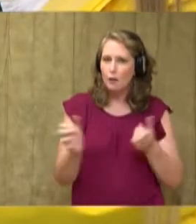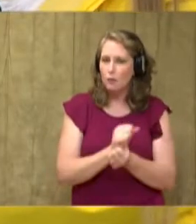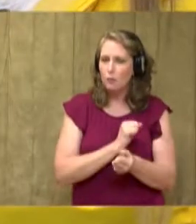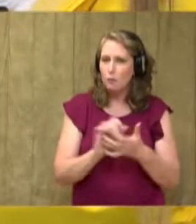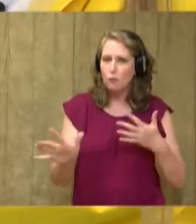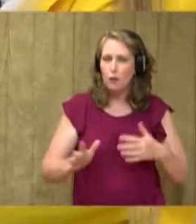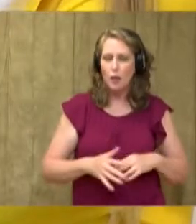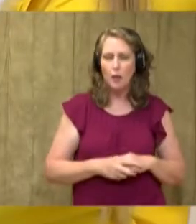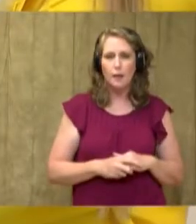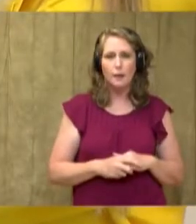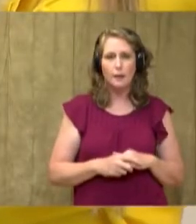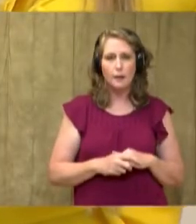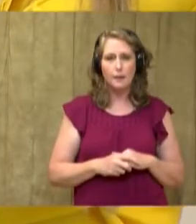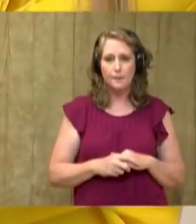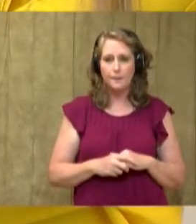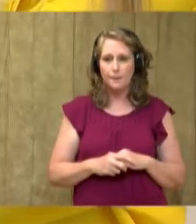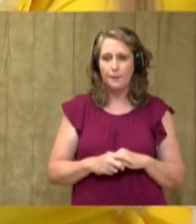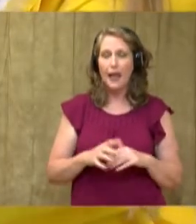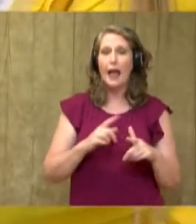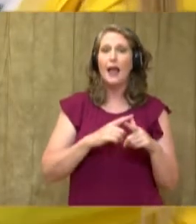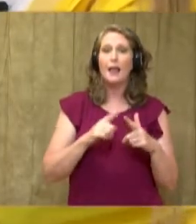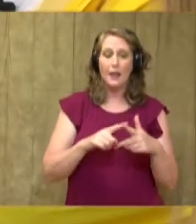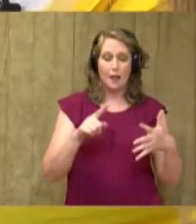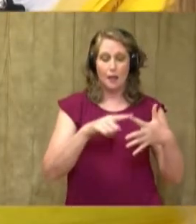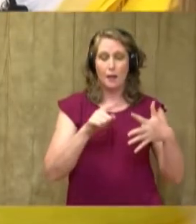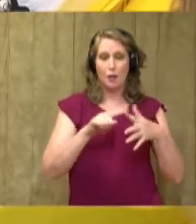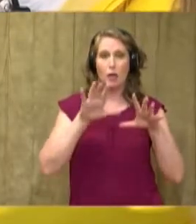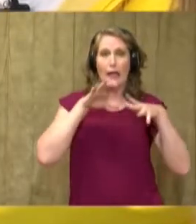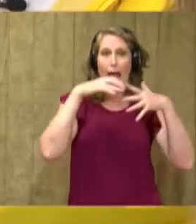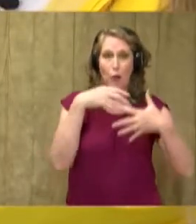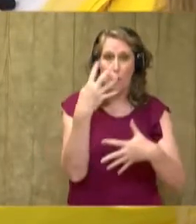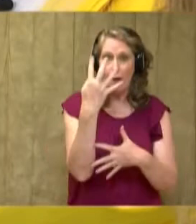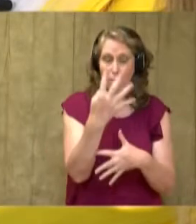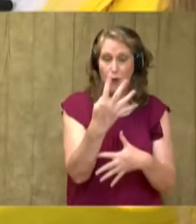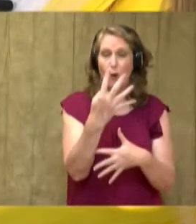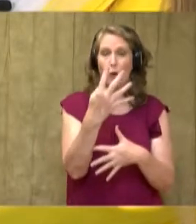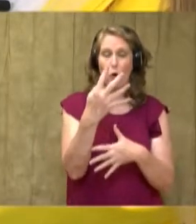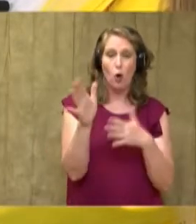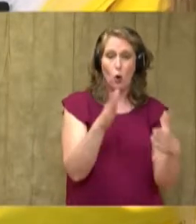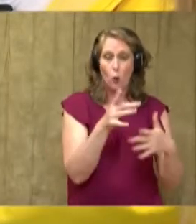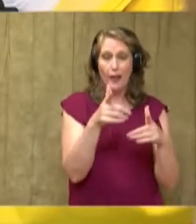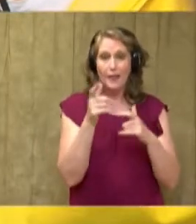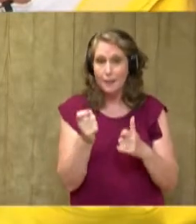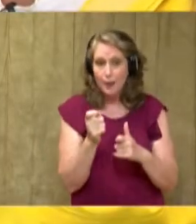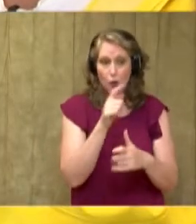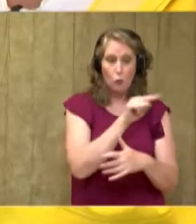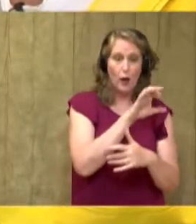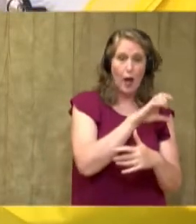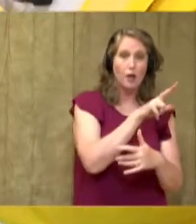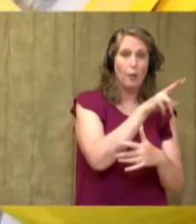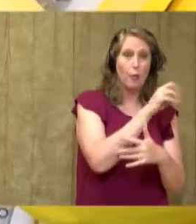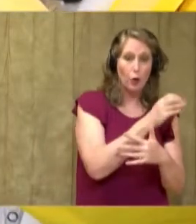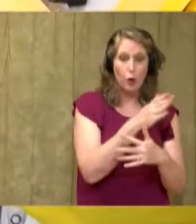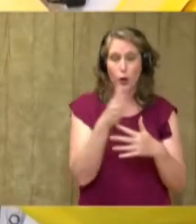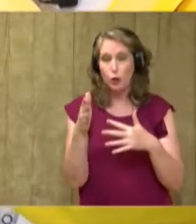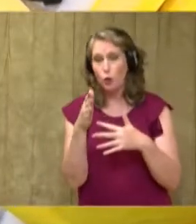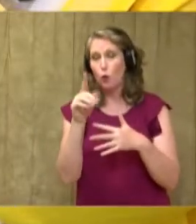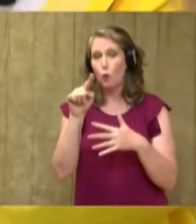serious. Okay, then we have category 4, which have wind speeds between 130